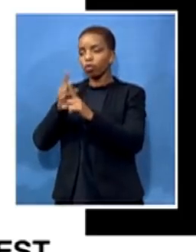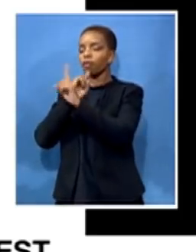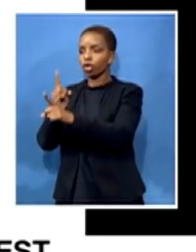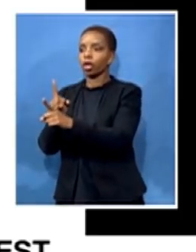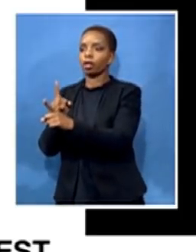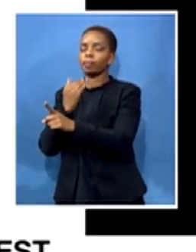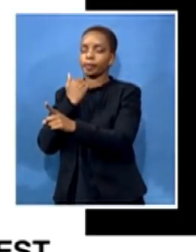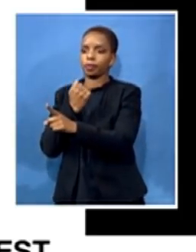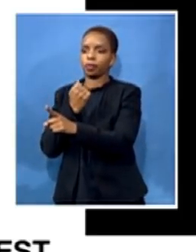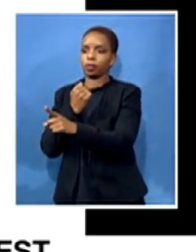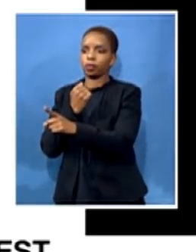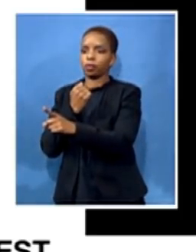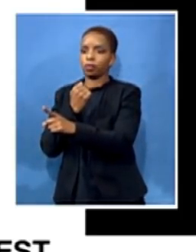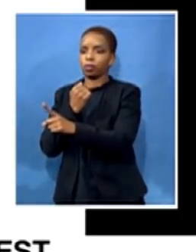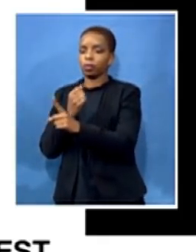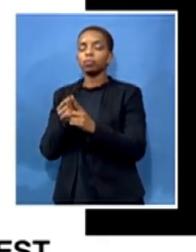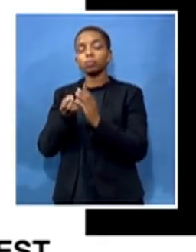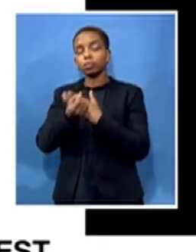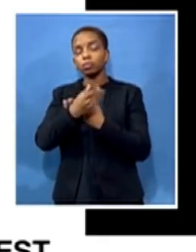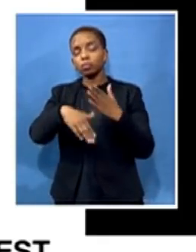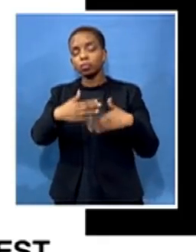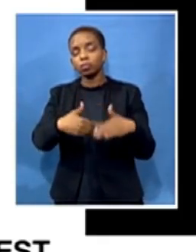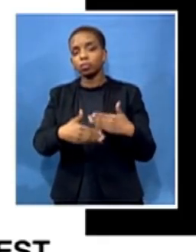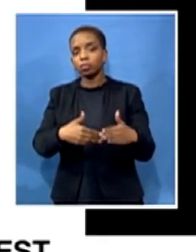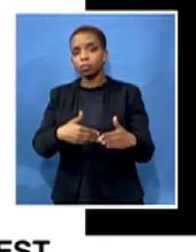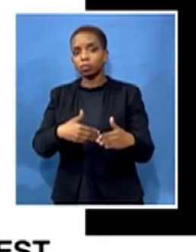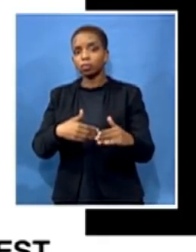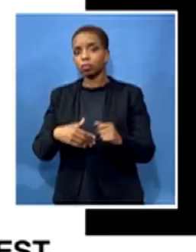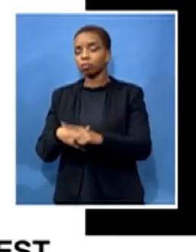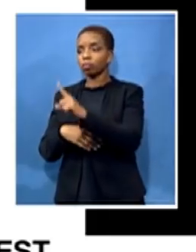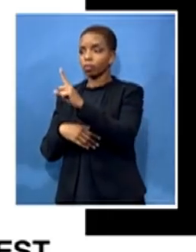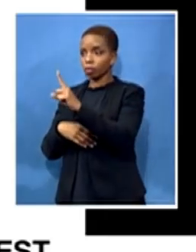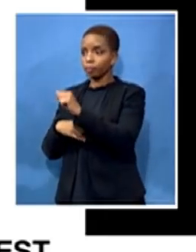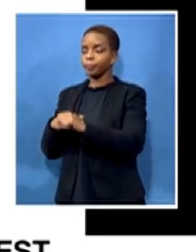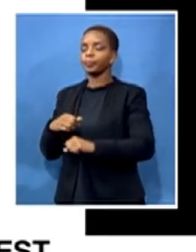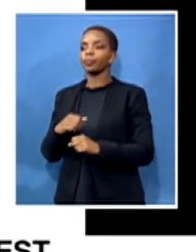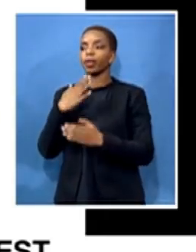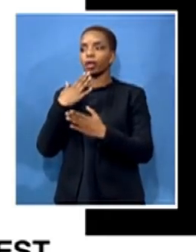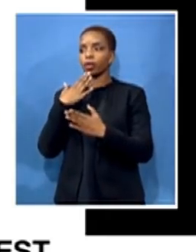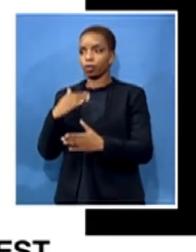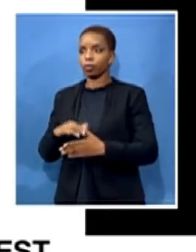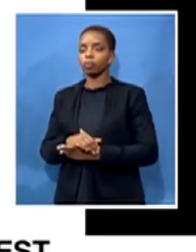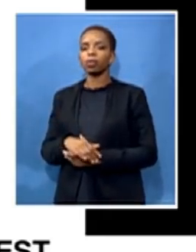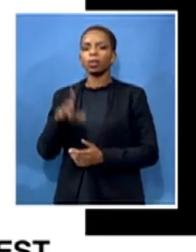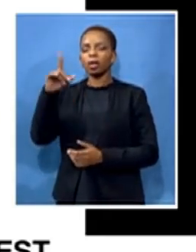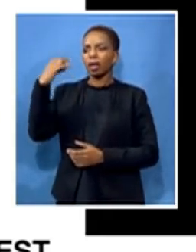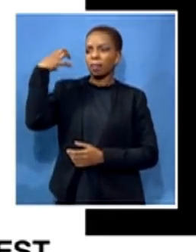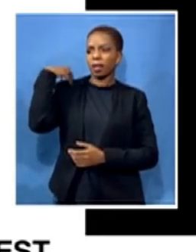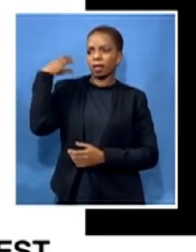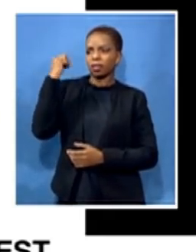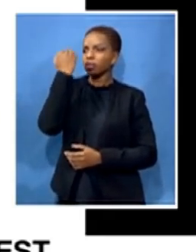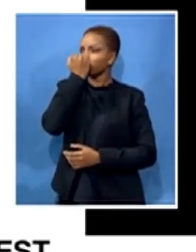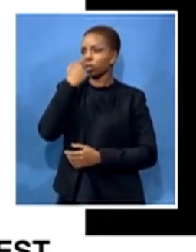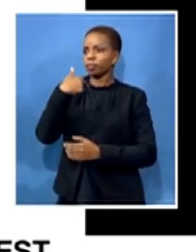Raise your point. Thank you very much, Chair. Minister, again, I apologize for interrupting. Unfortunately, the chat section